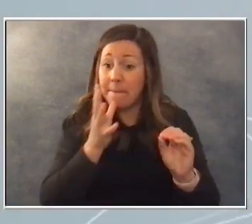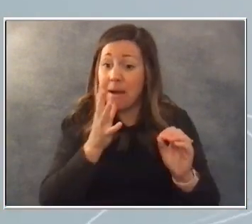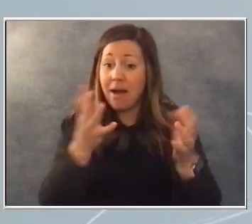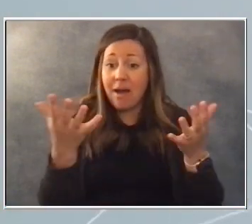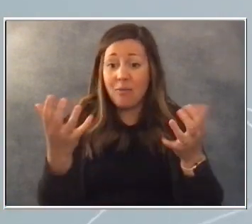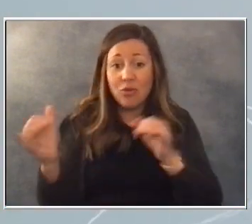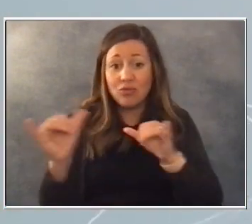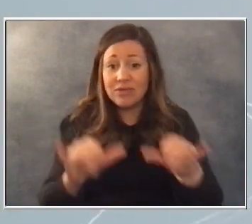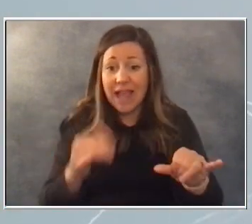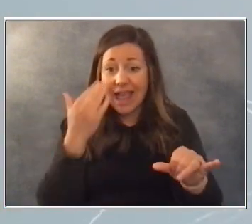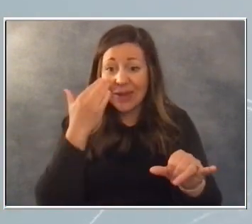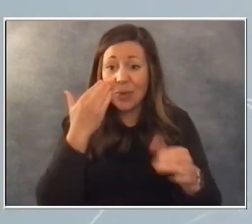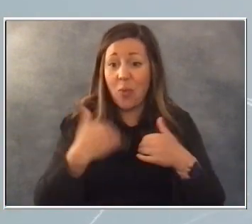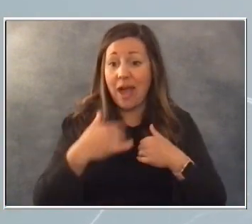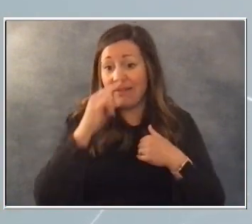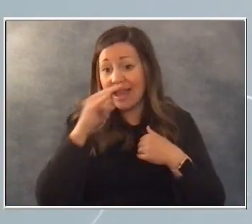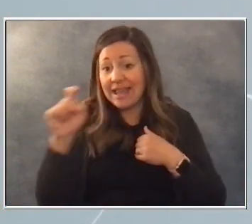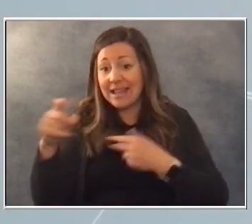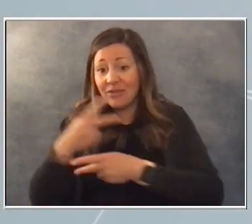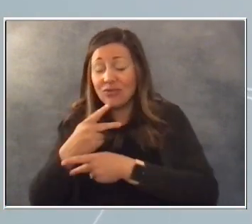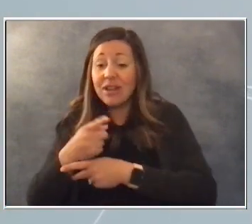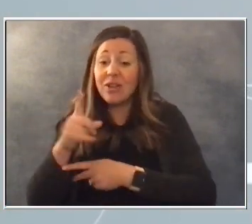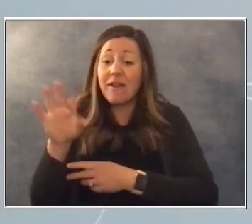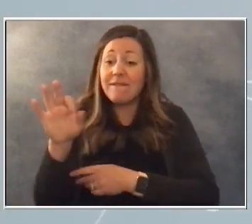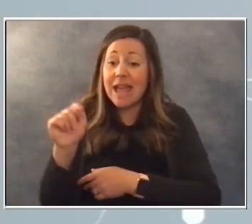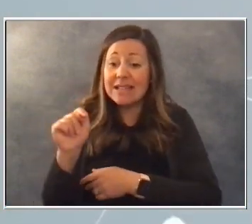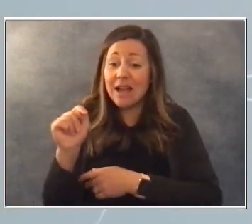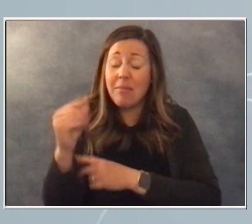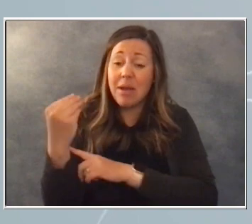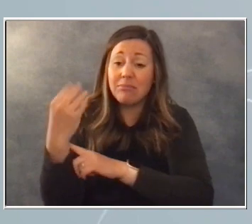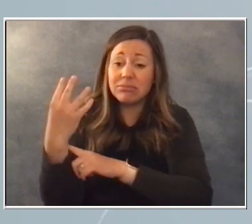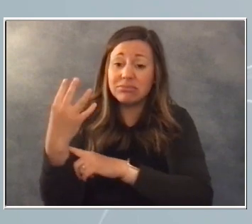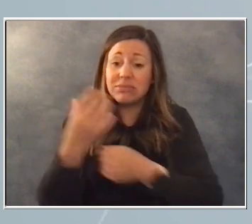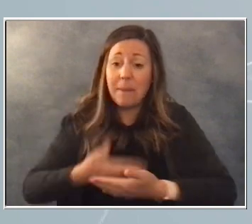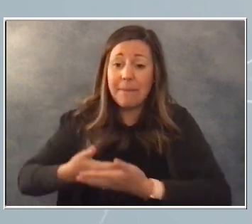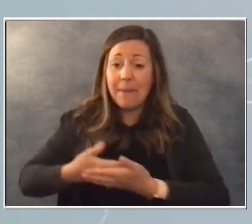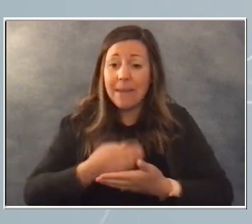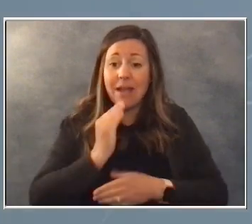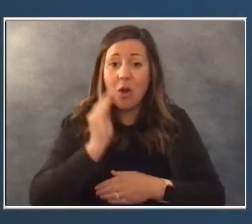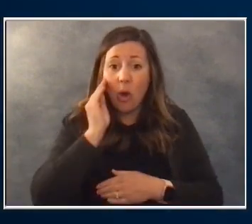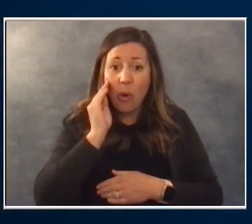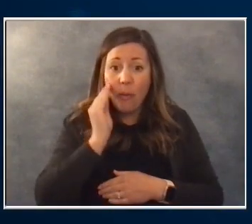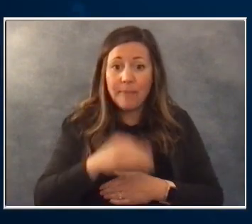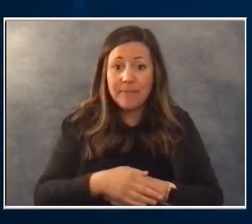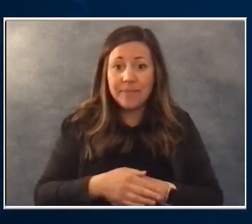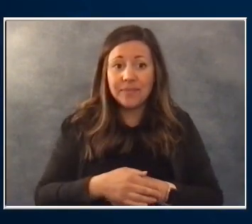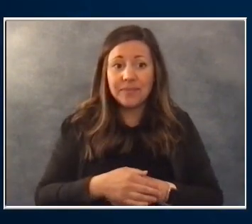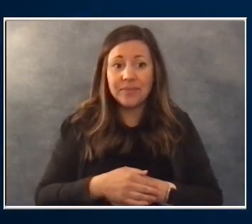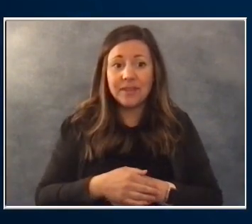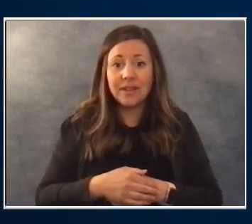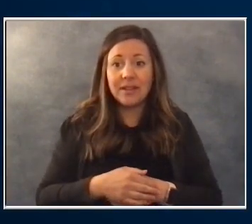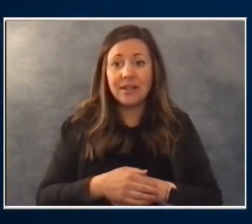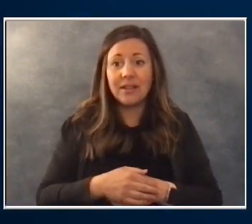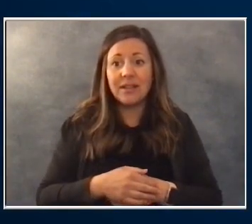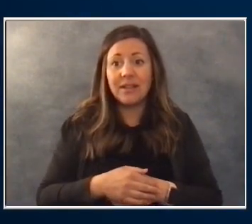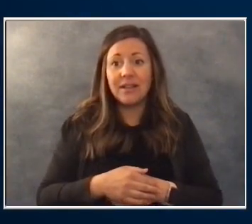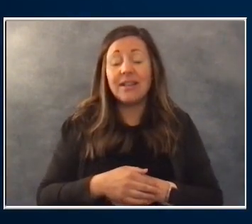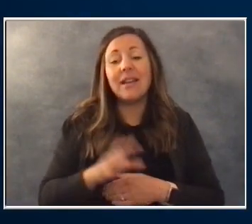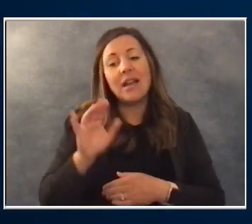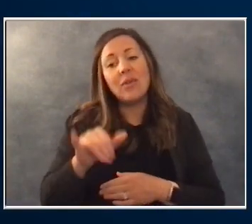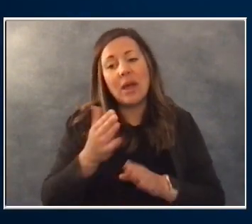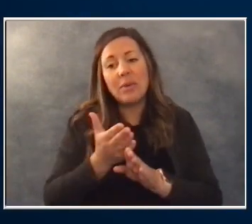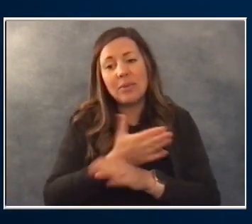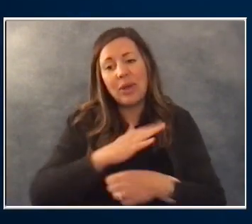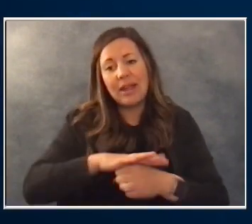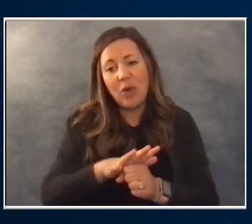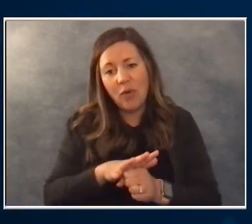ones to take care of. And you're FaceTiming your little baby at home. What was that like for you? Oh, I mean, this was pre-COVID, so it was